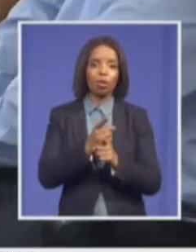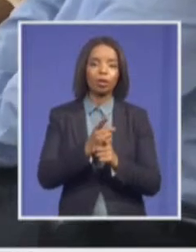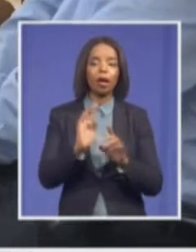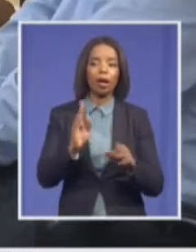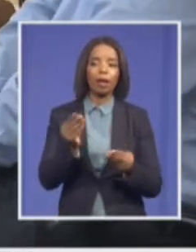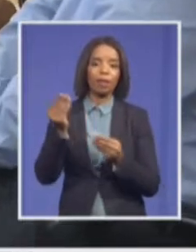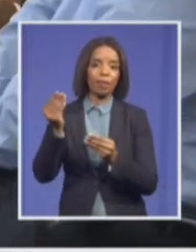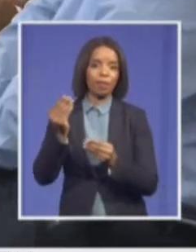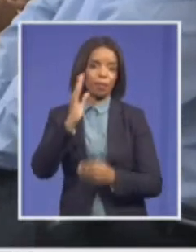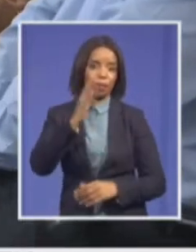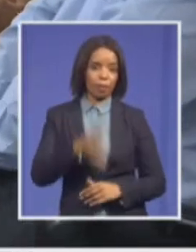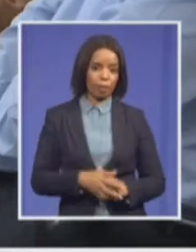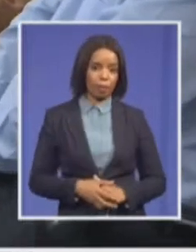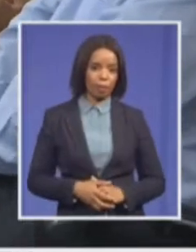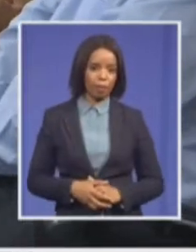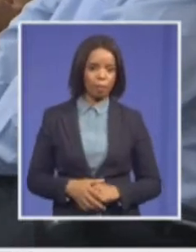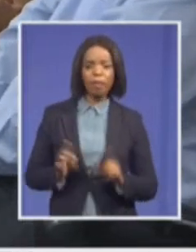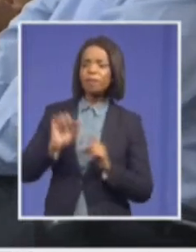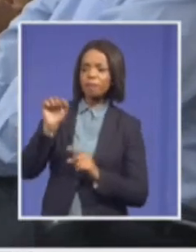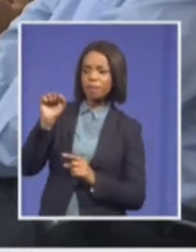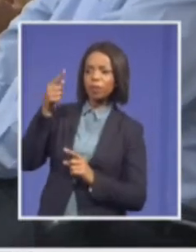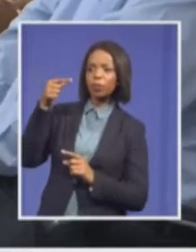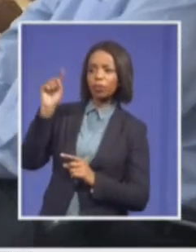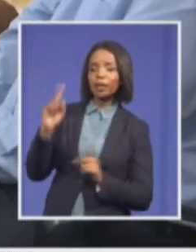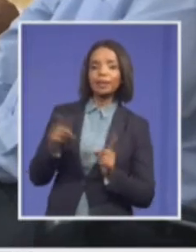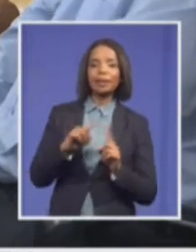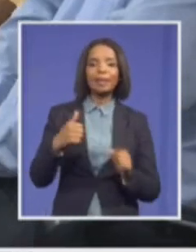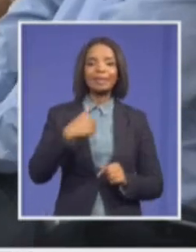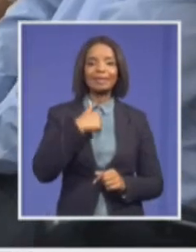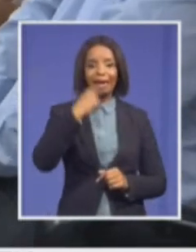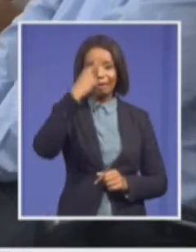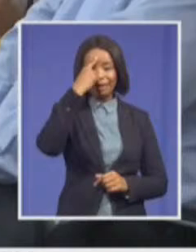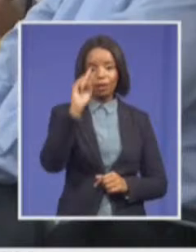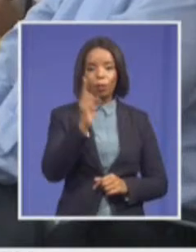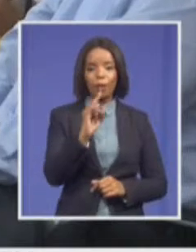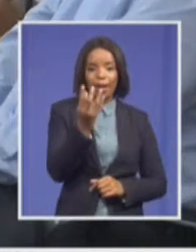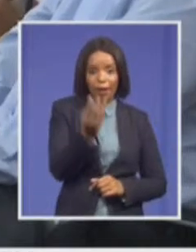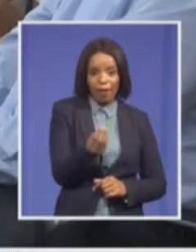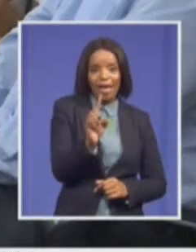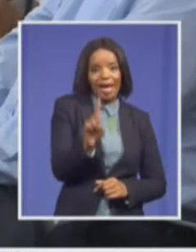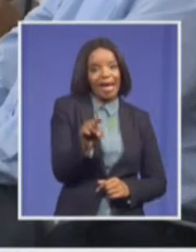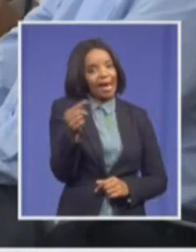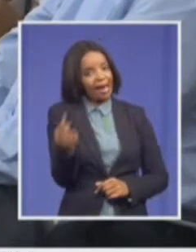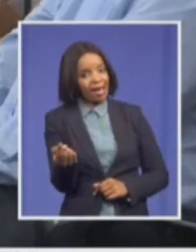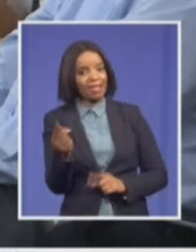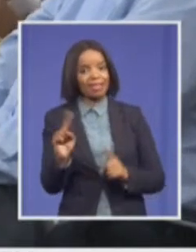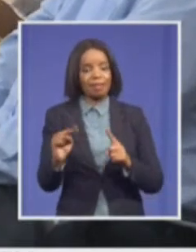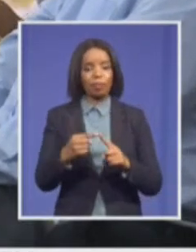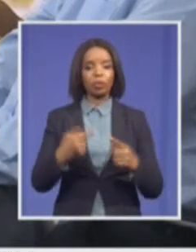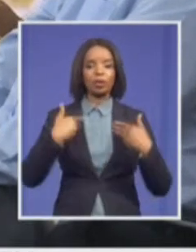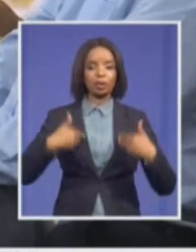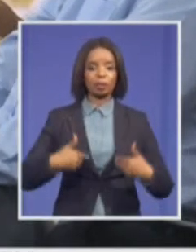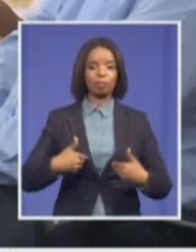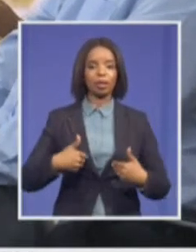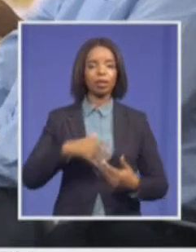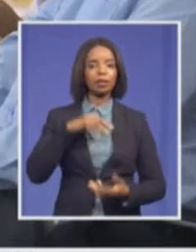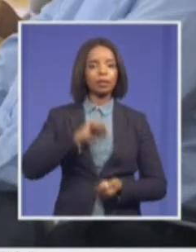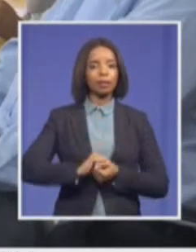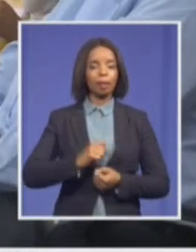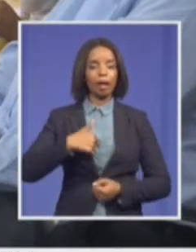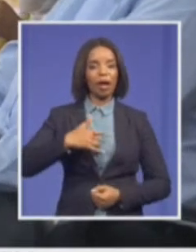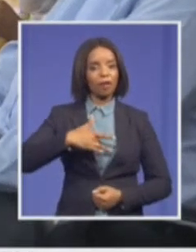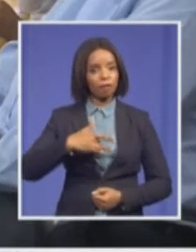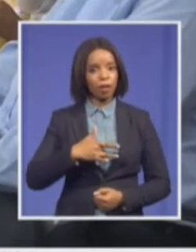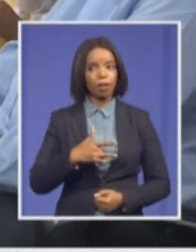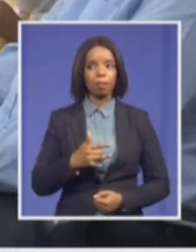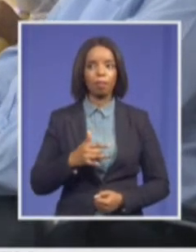that I think that's a very good summary. Can we talk about what it meant? There's a distinction you